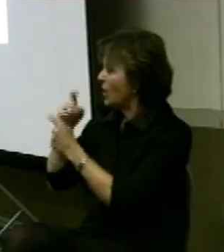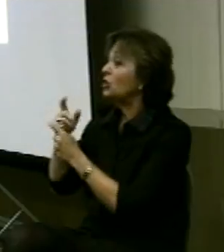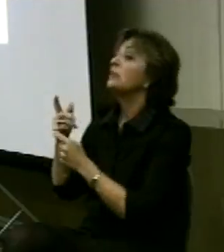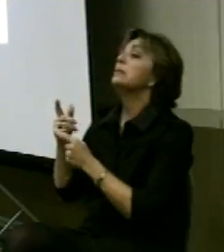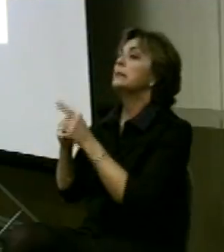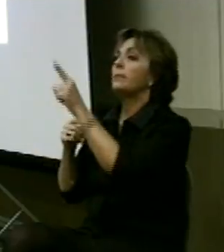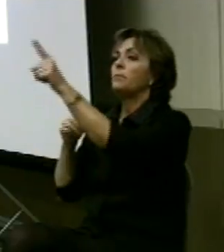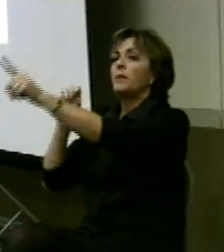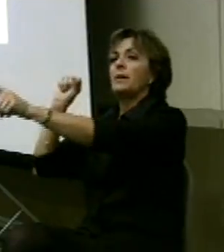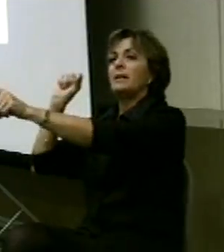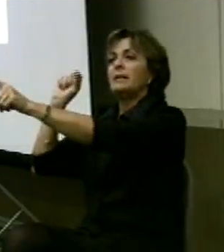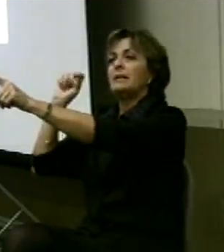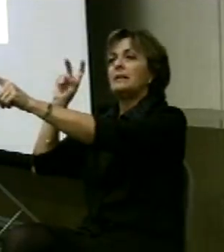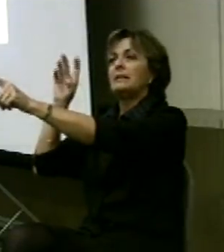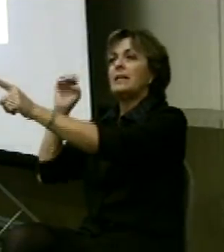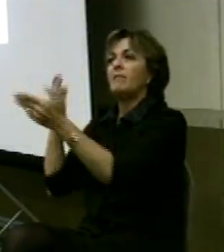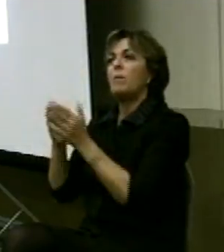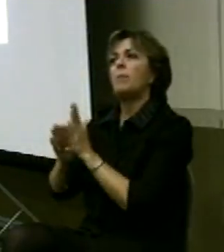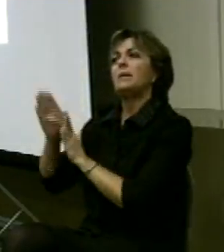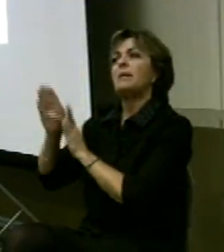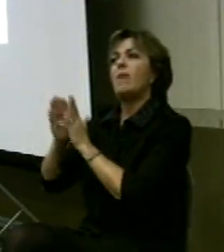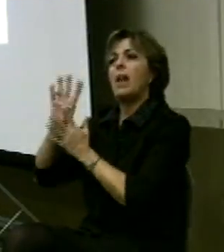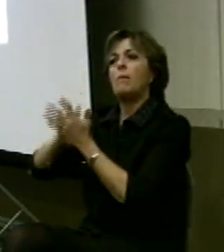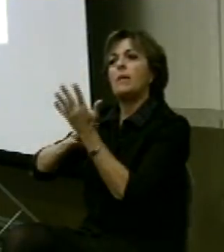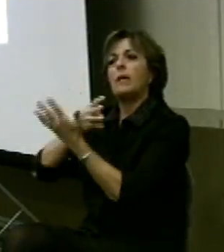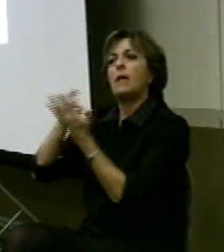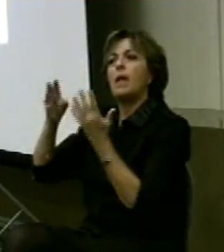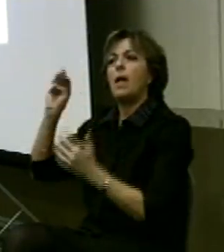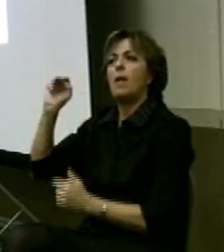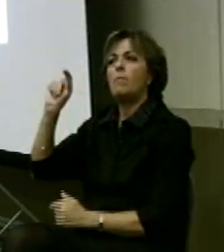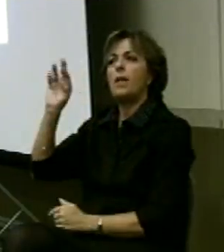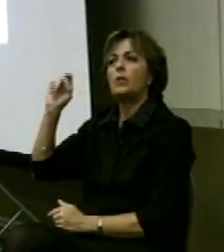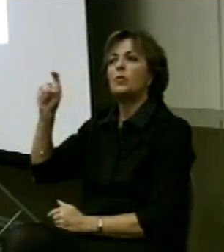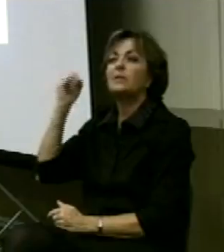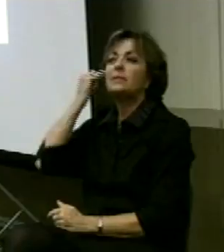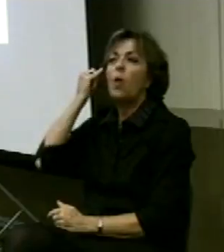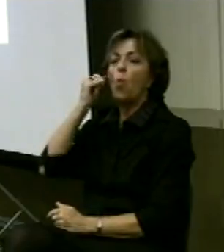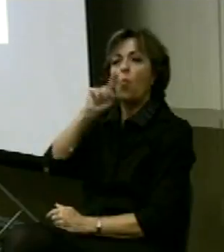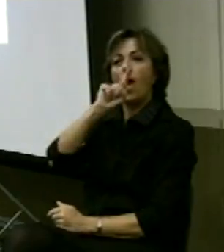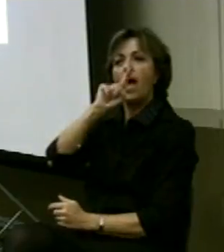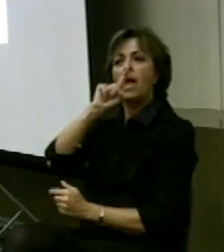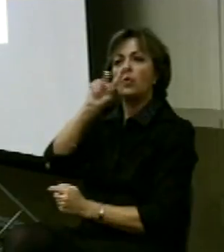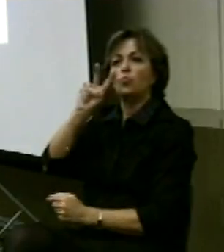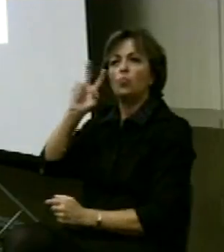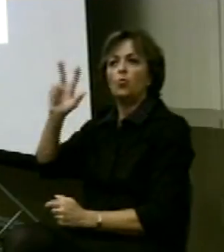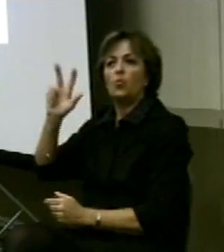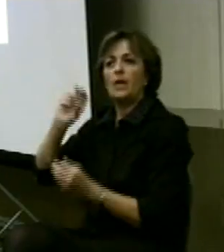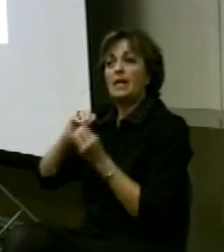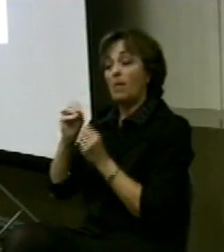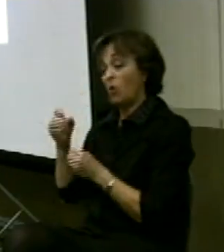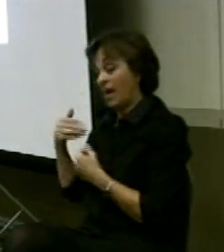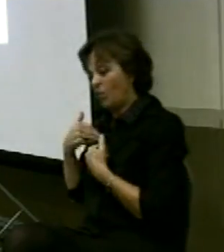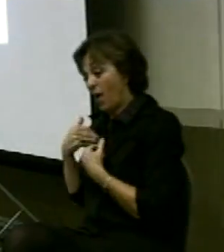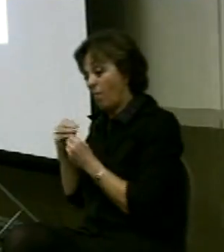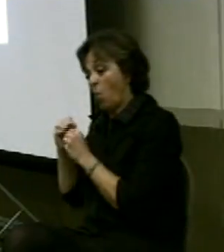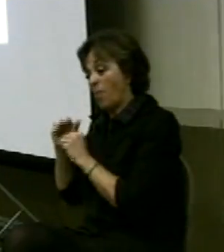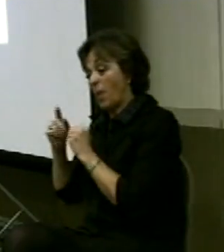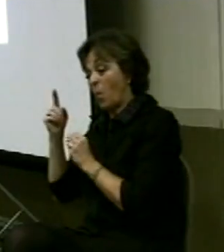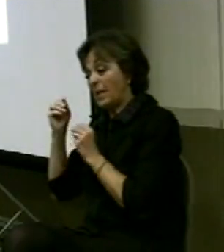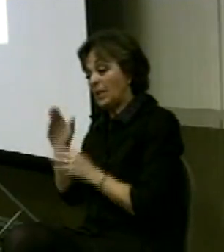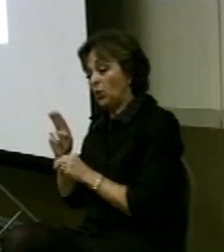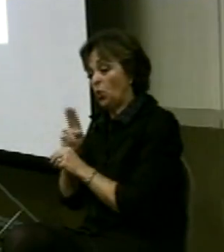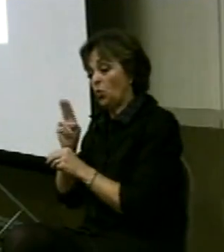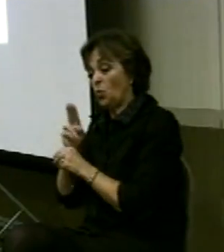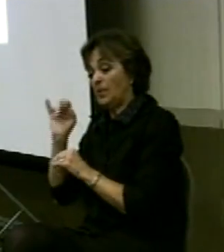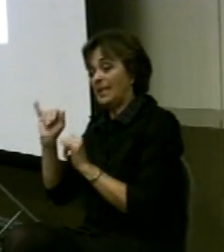Steve? Also, possibly developing a matrix if you're going to use a 1 through 3 number, because if you got more than one teacher using that scale, you have to be